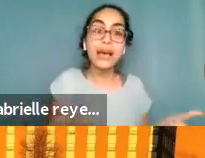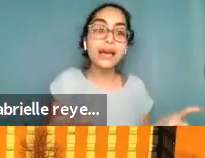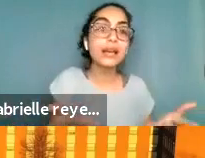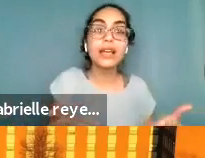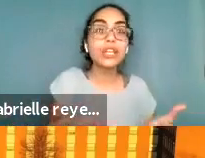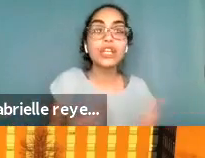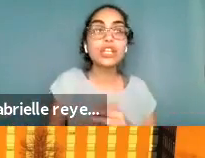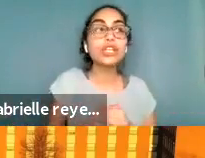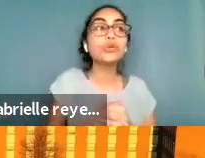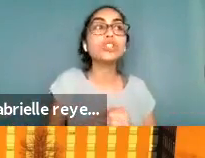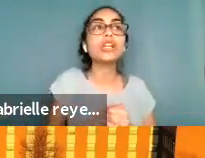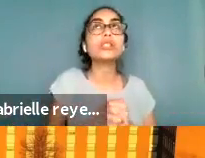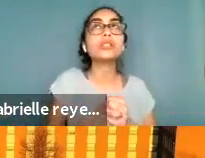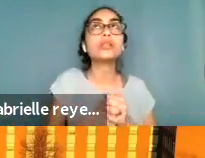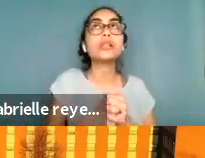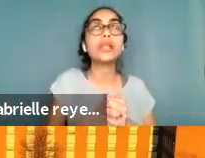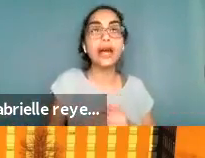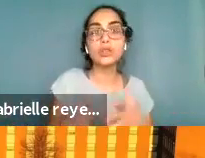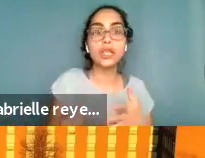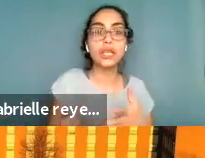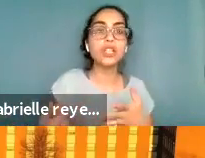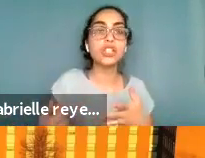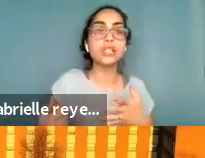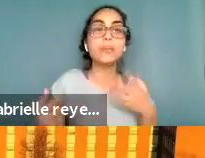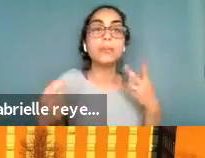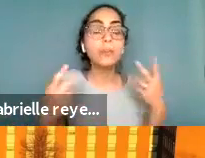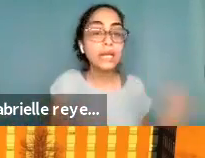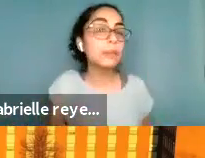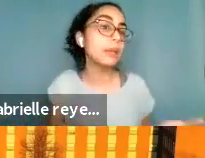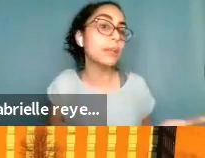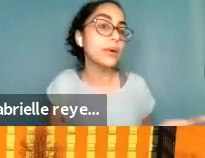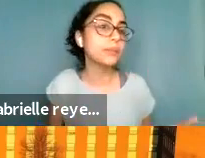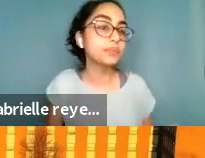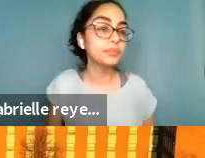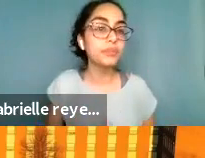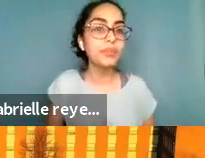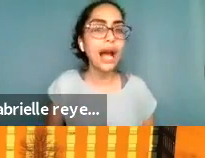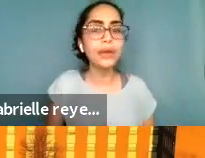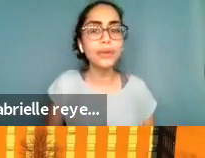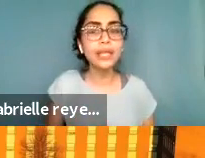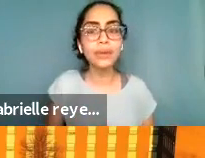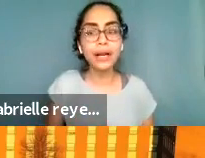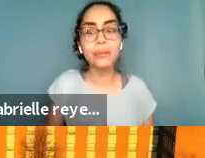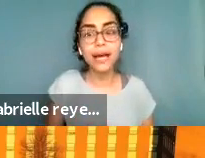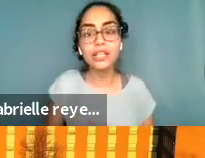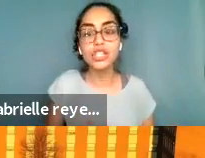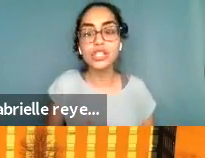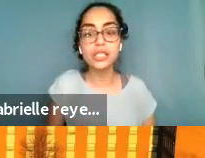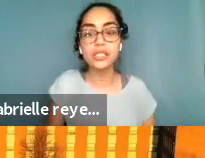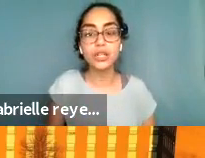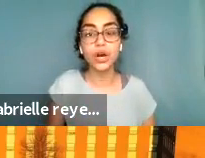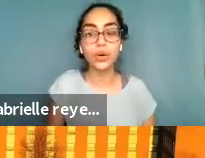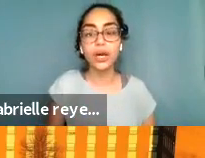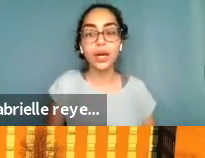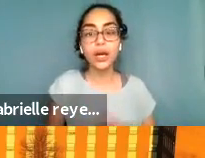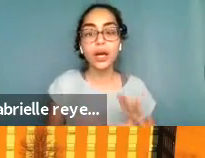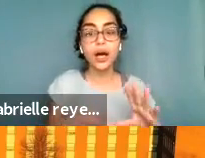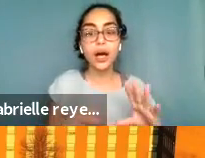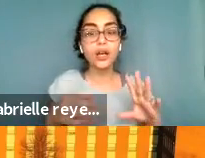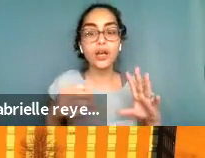had said, you just get those connections, meeting people. I really recommend just, you